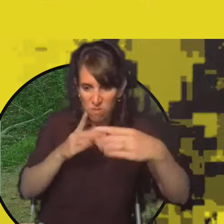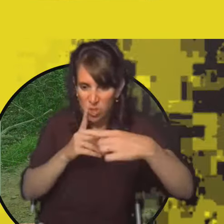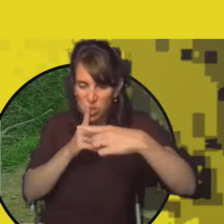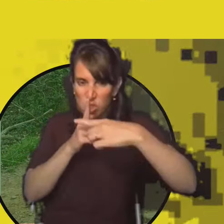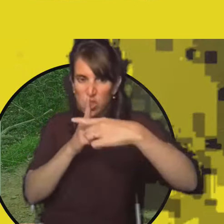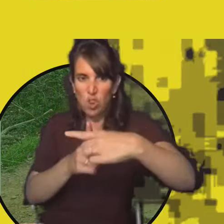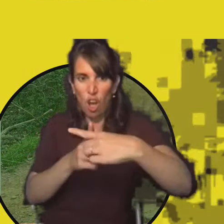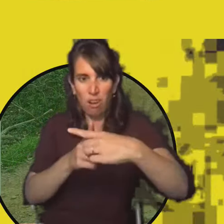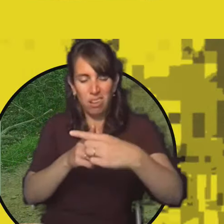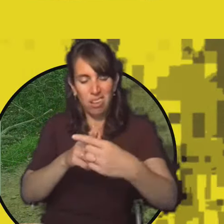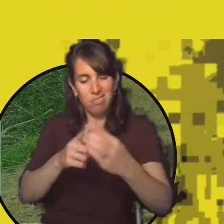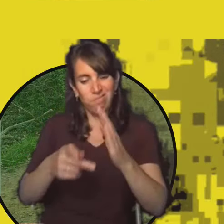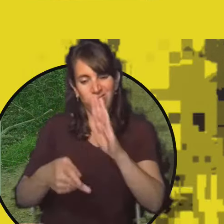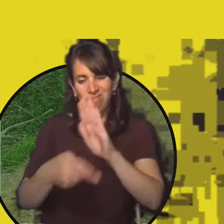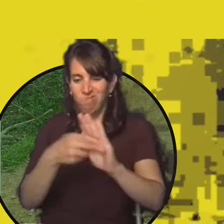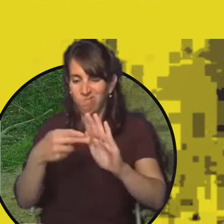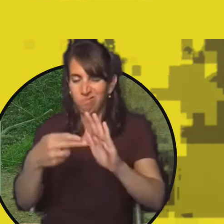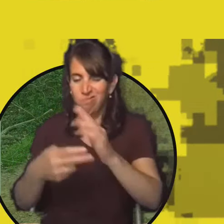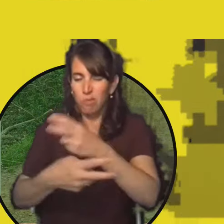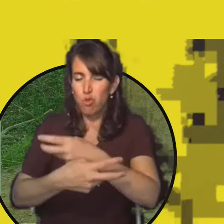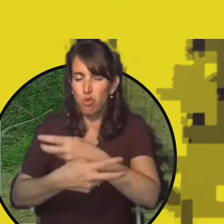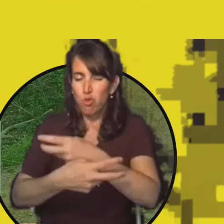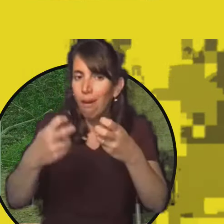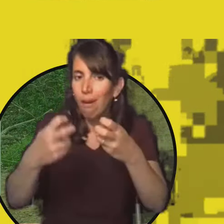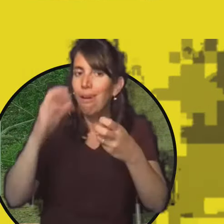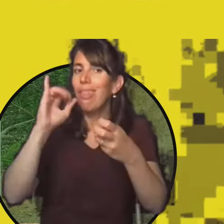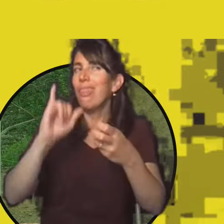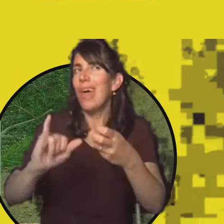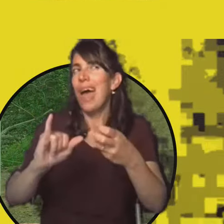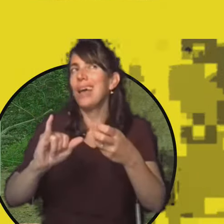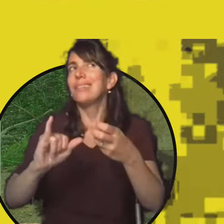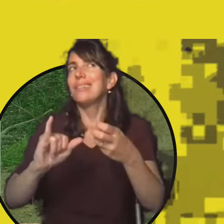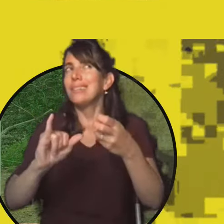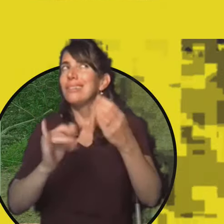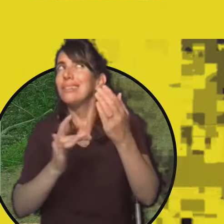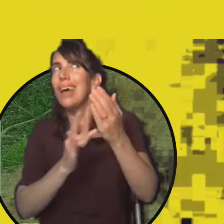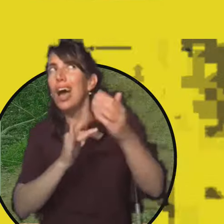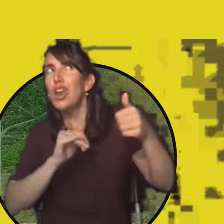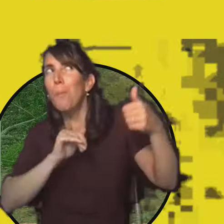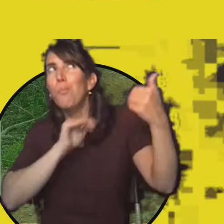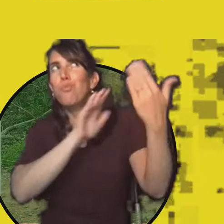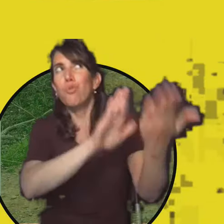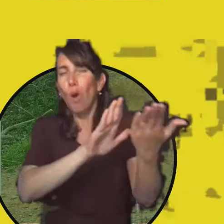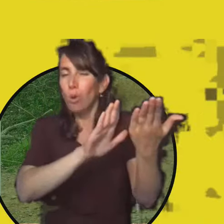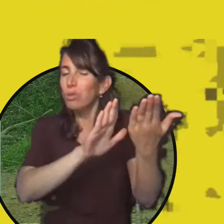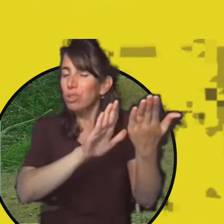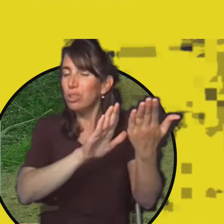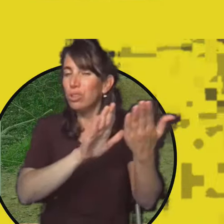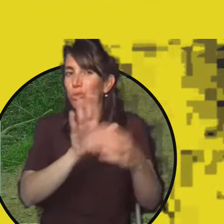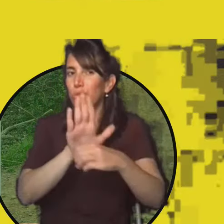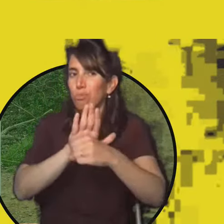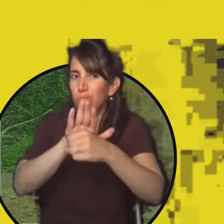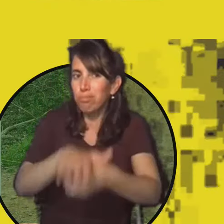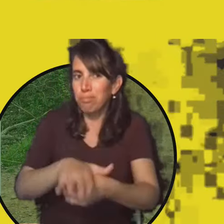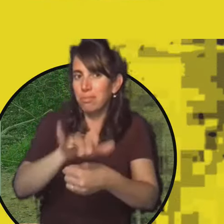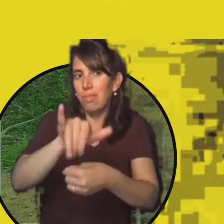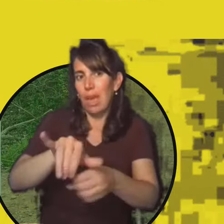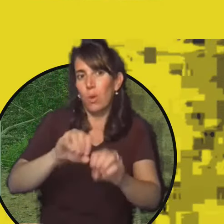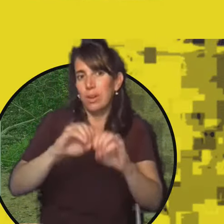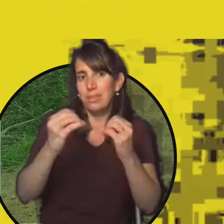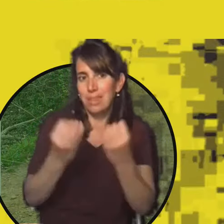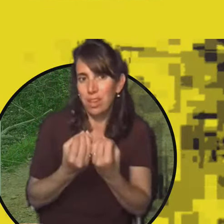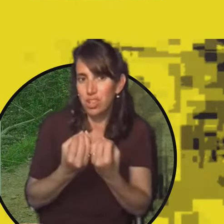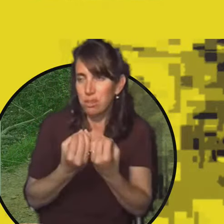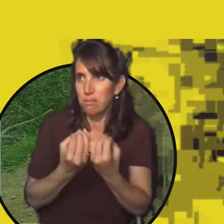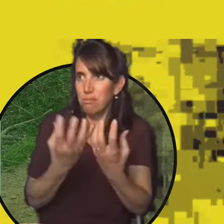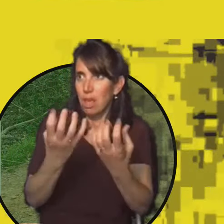and to suppress movements itself, not just criminalize individuals and not just attack individuals, but to actually attack